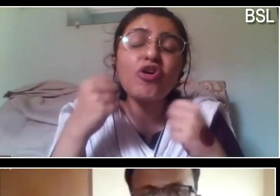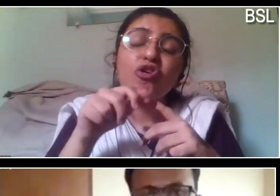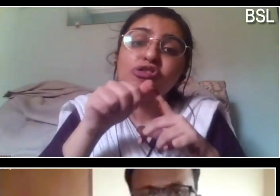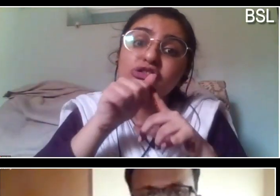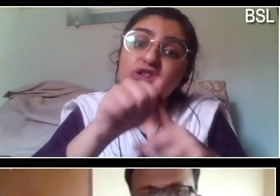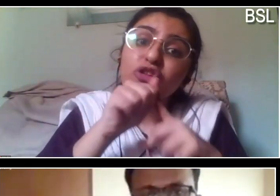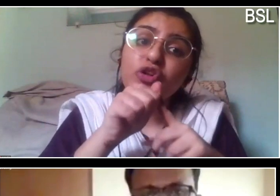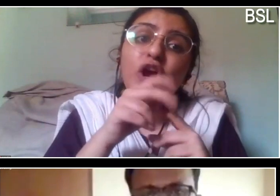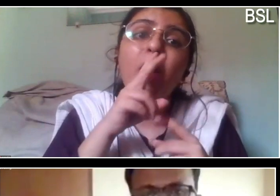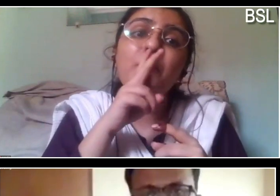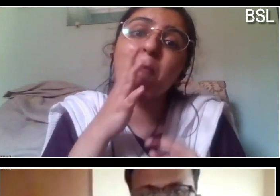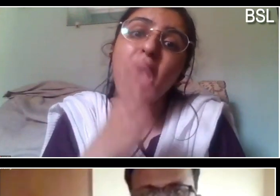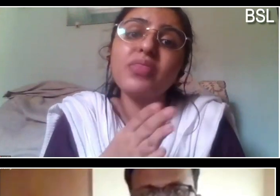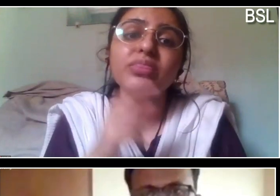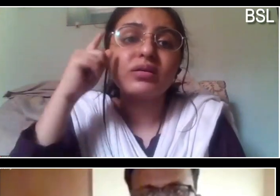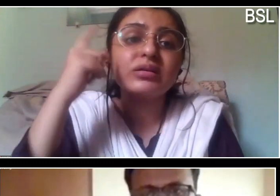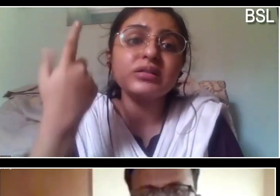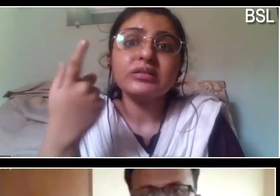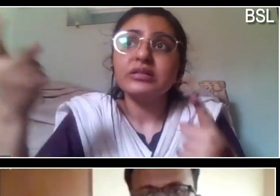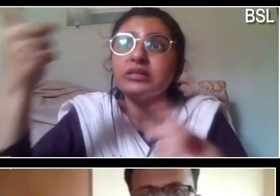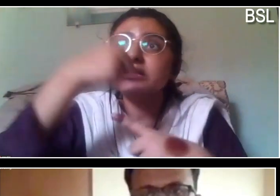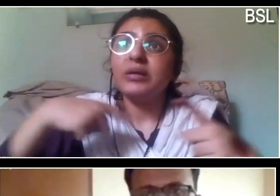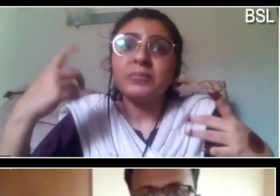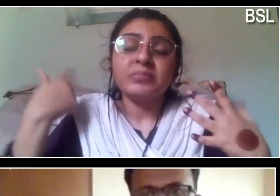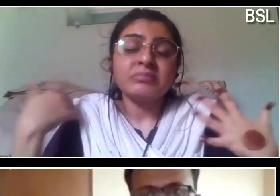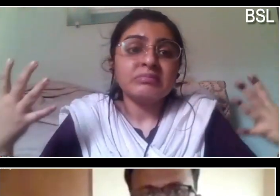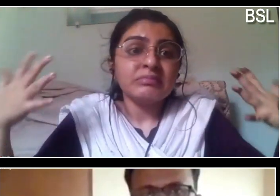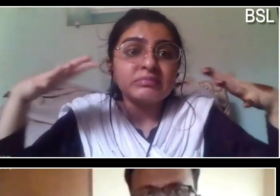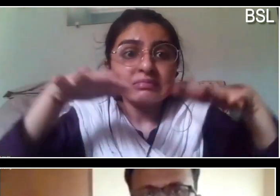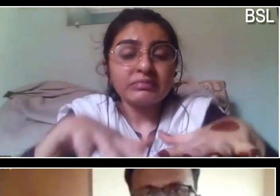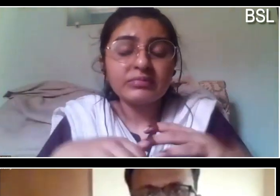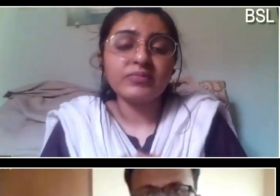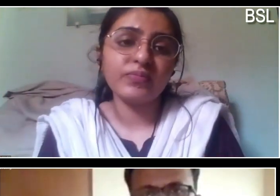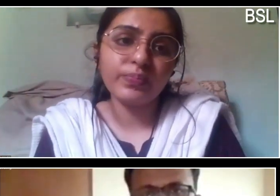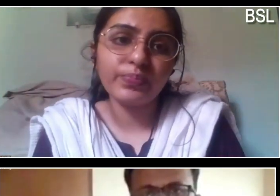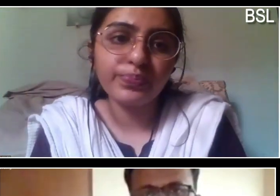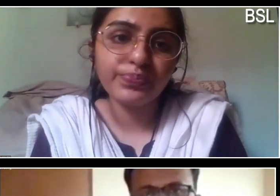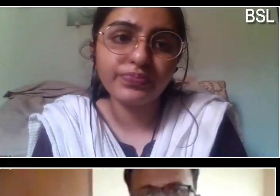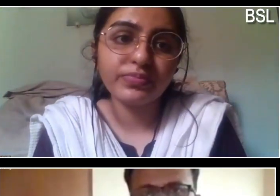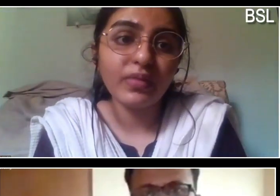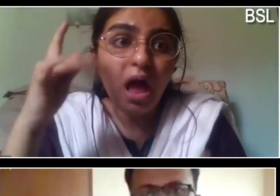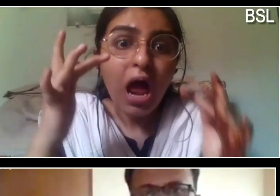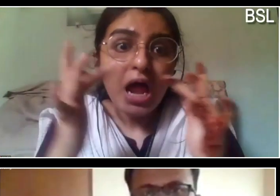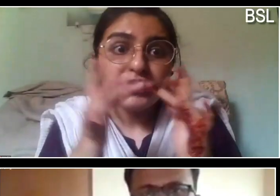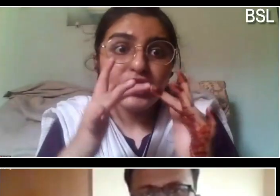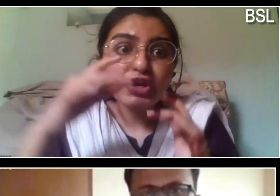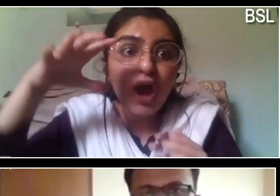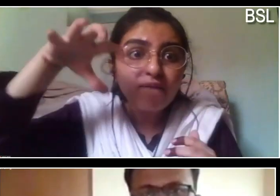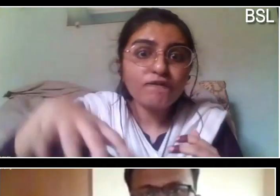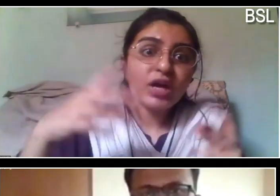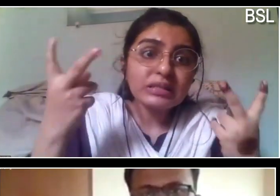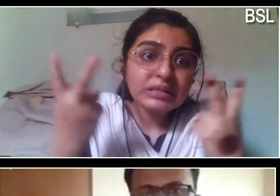social inclusion, and certainly accessibility to the digital workplace is vital.